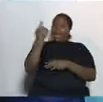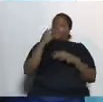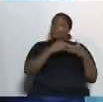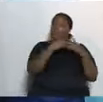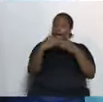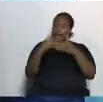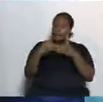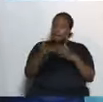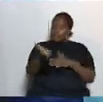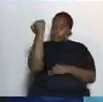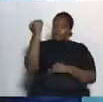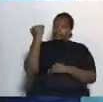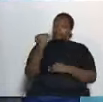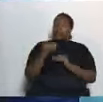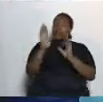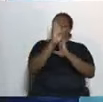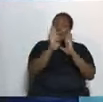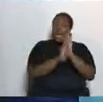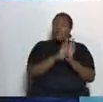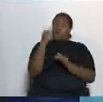guide.